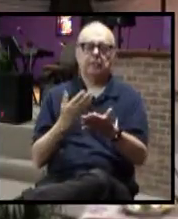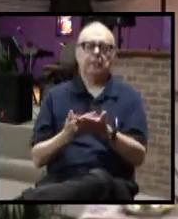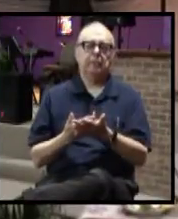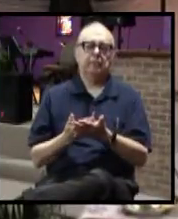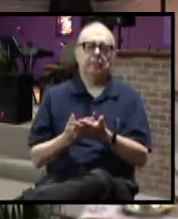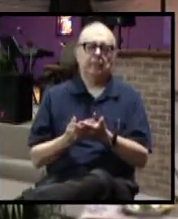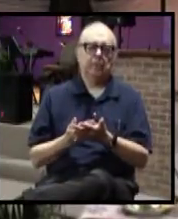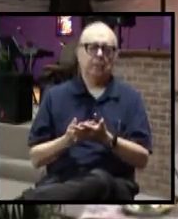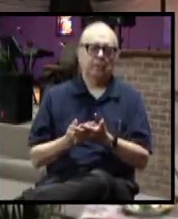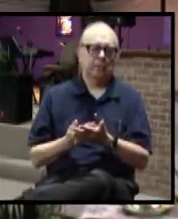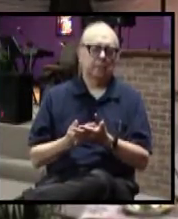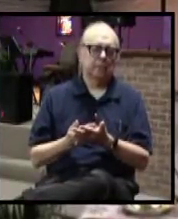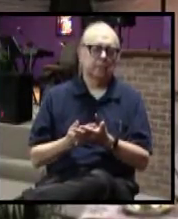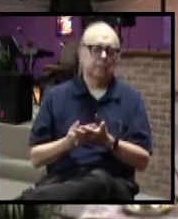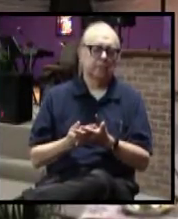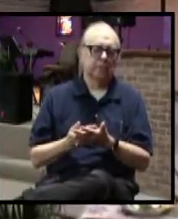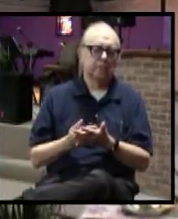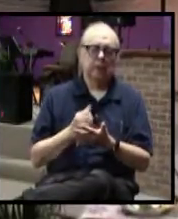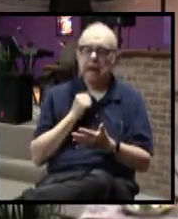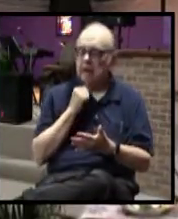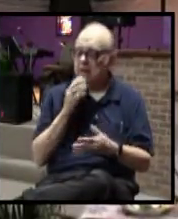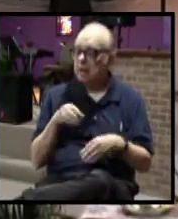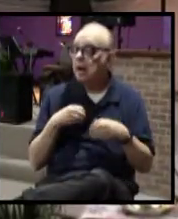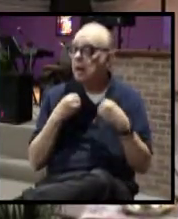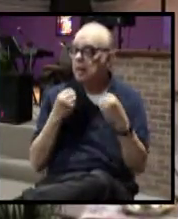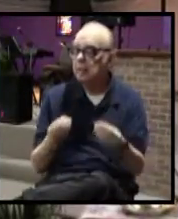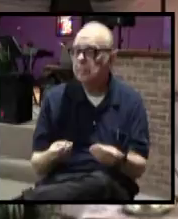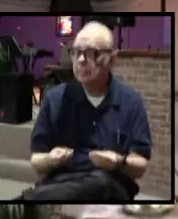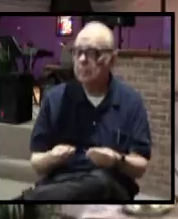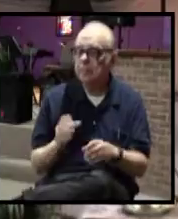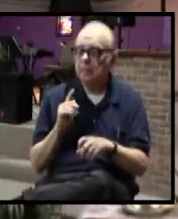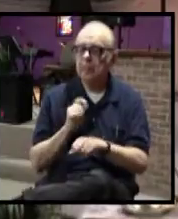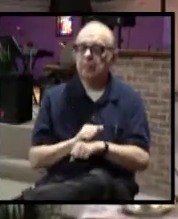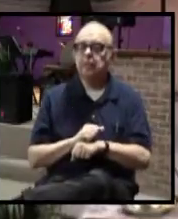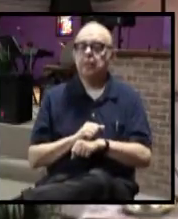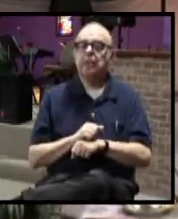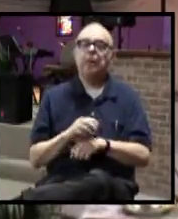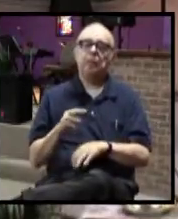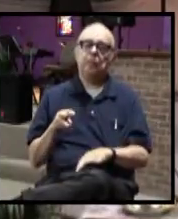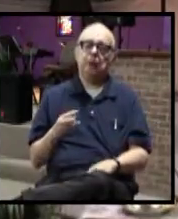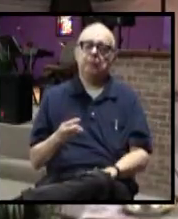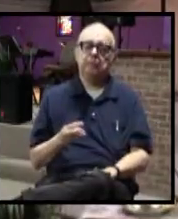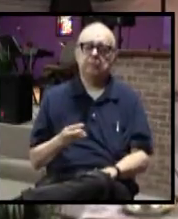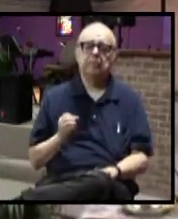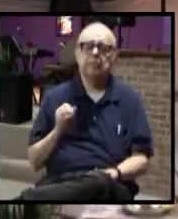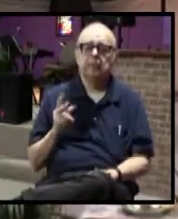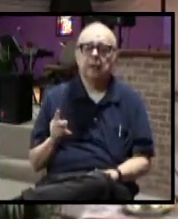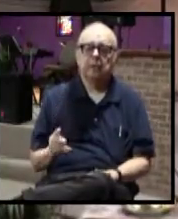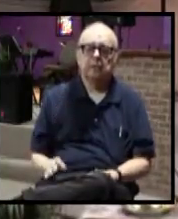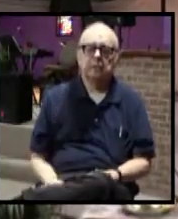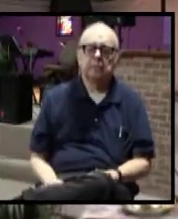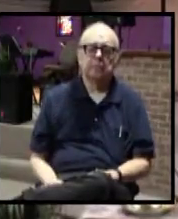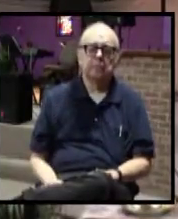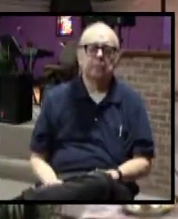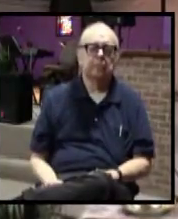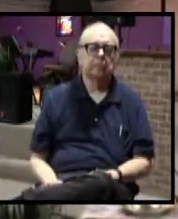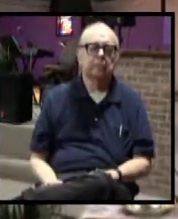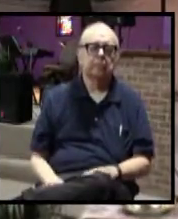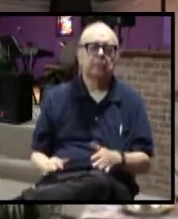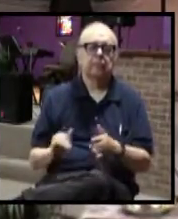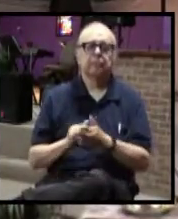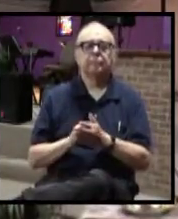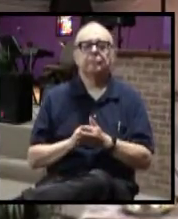And when he arrived, he was not offered the traditional welcomes. Okay?